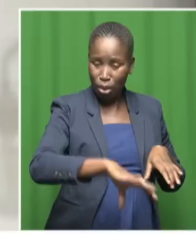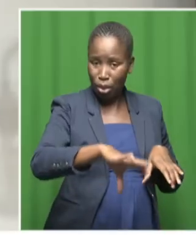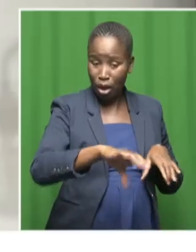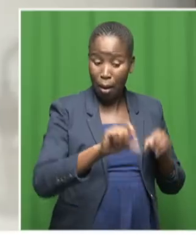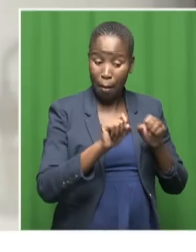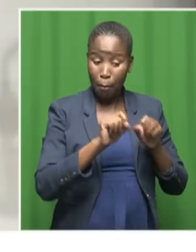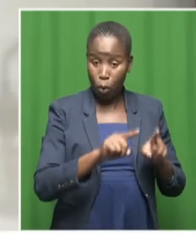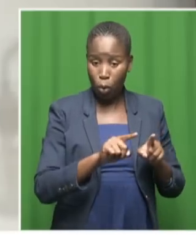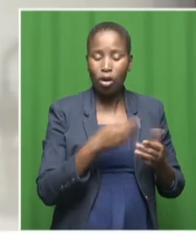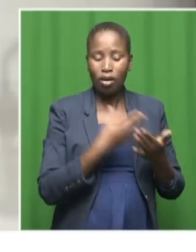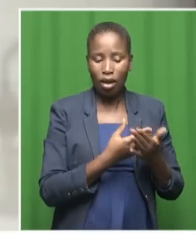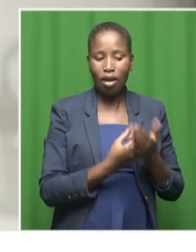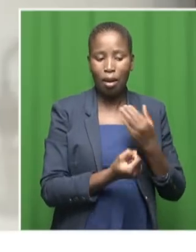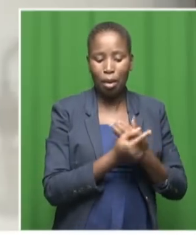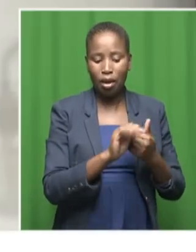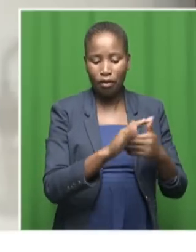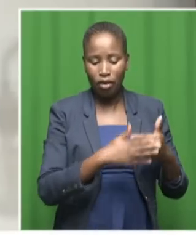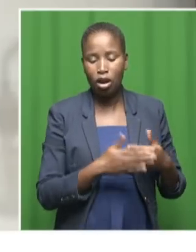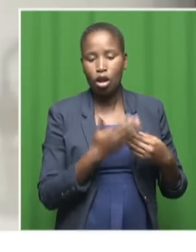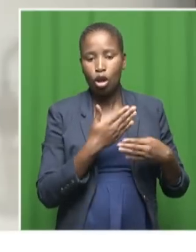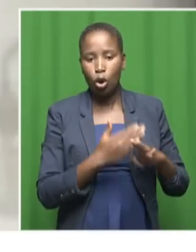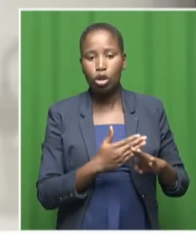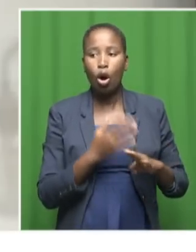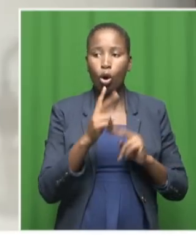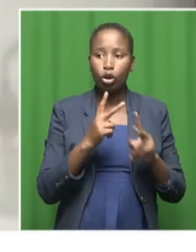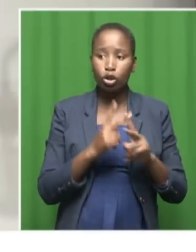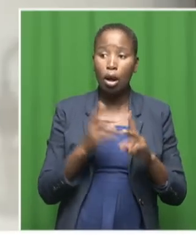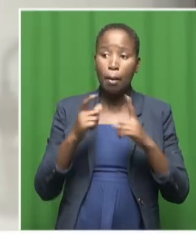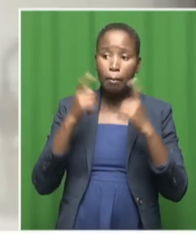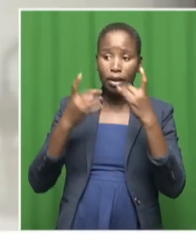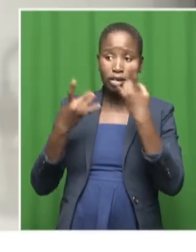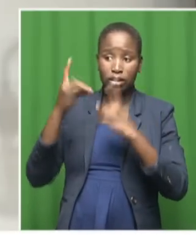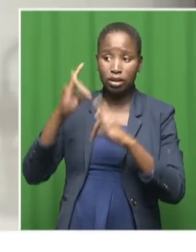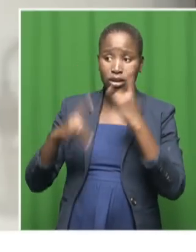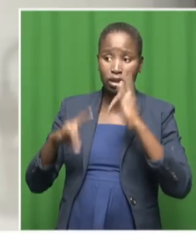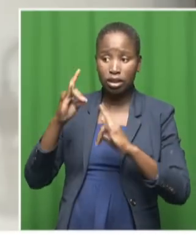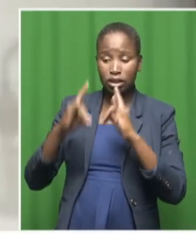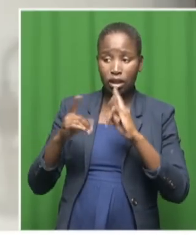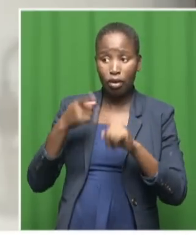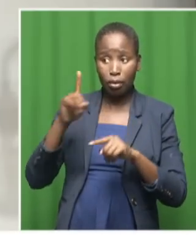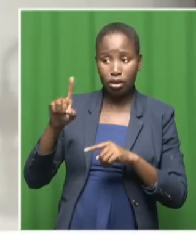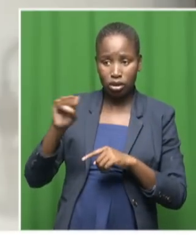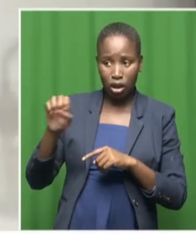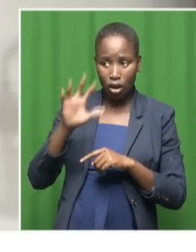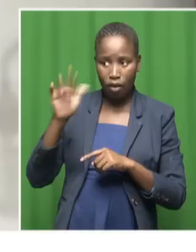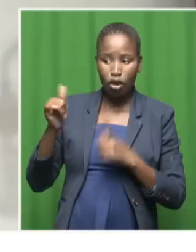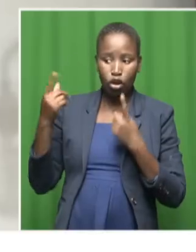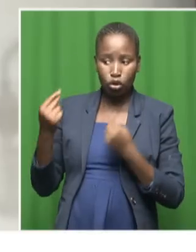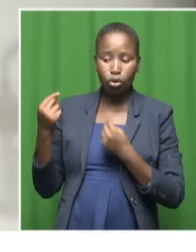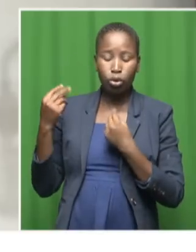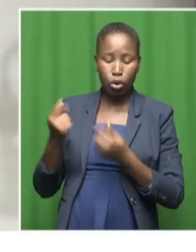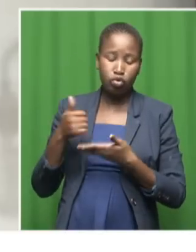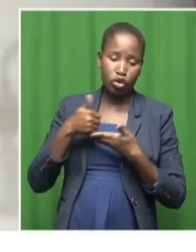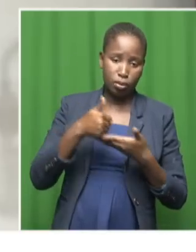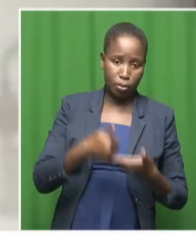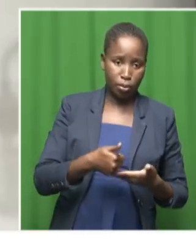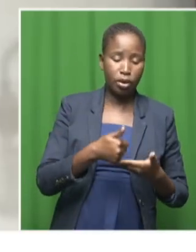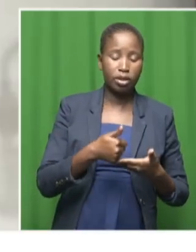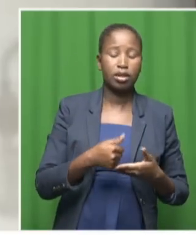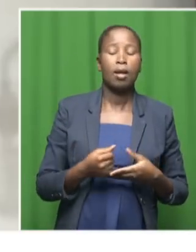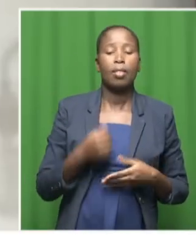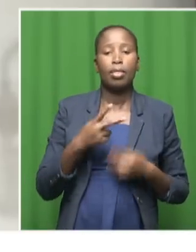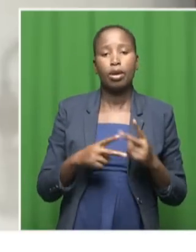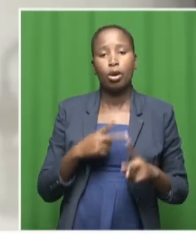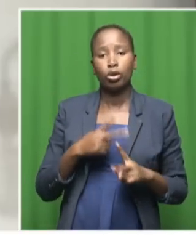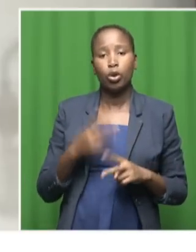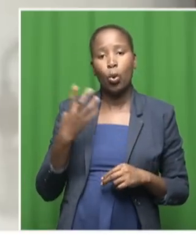I doubt any other metropolitan city in South Africa can respond as fast as we do. And we then have